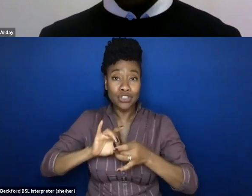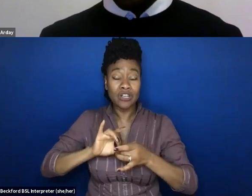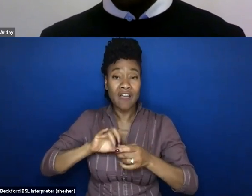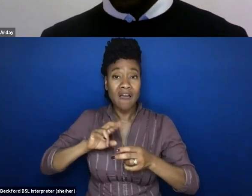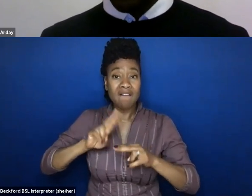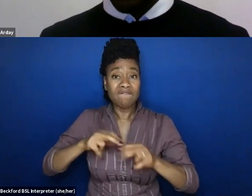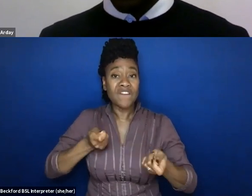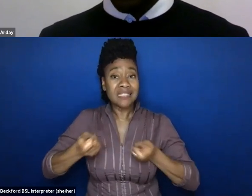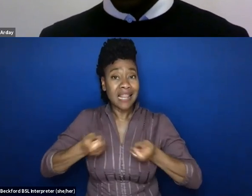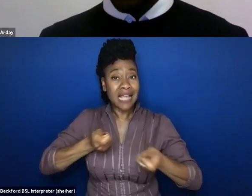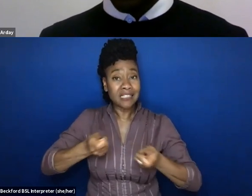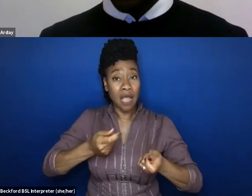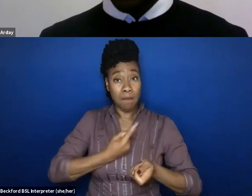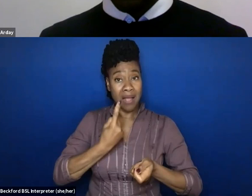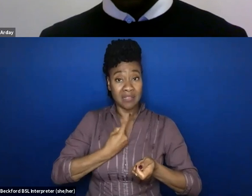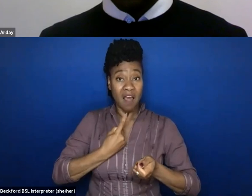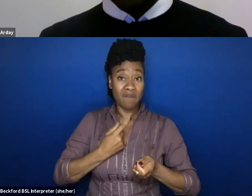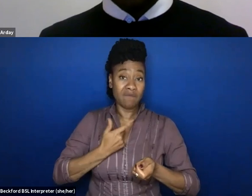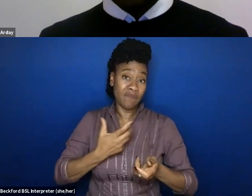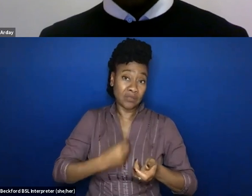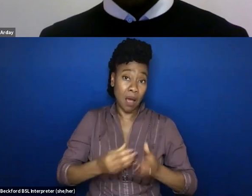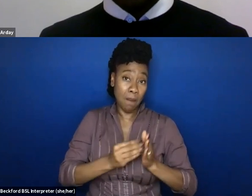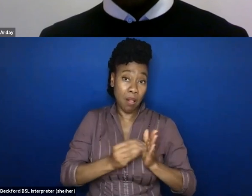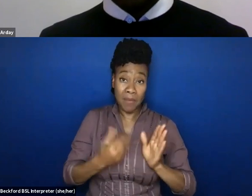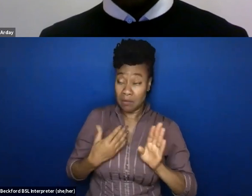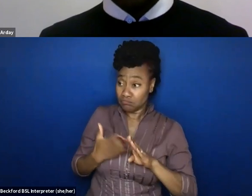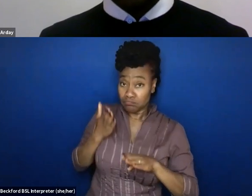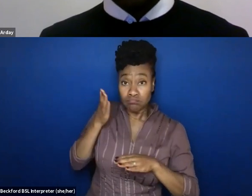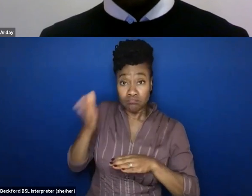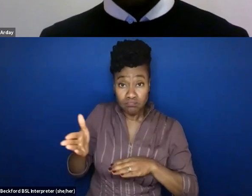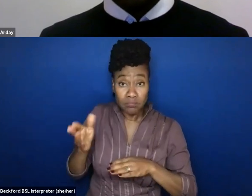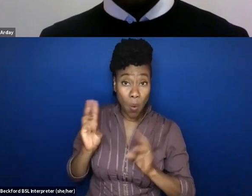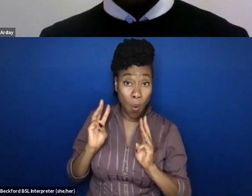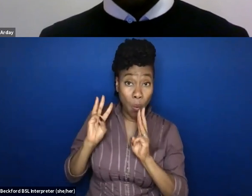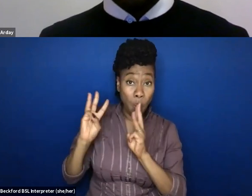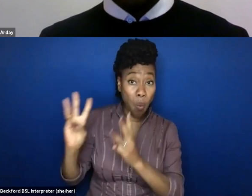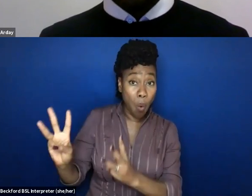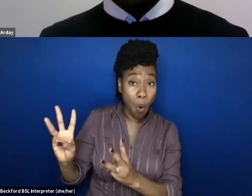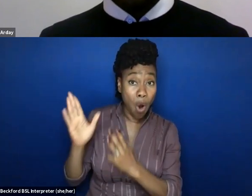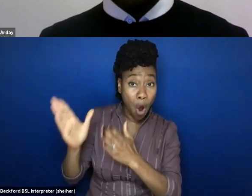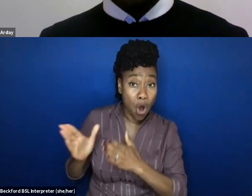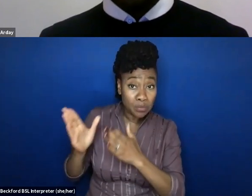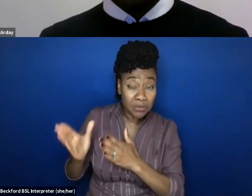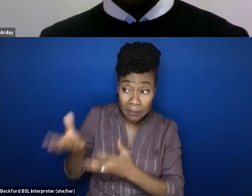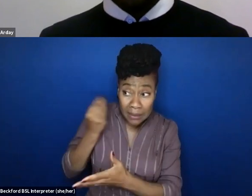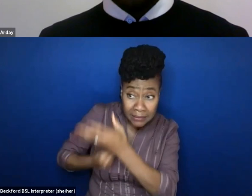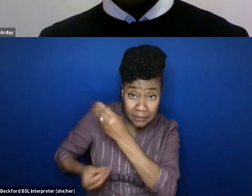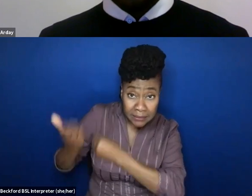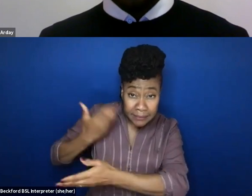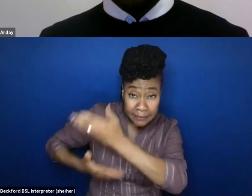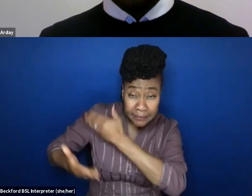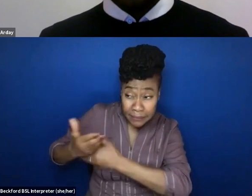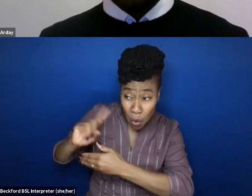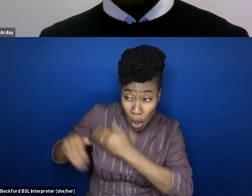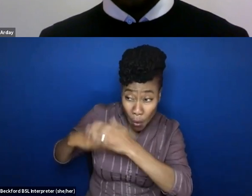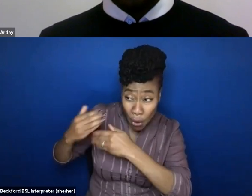what's happening on the ground and what needs to change. And that's all work that is happening in the involvement team. But I think it's going to take